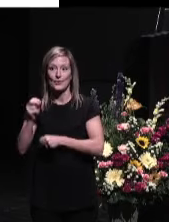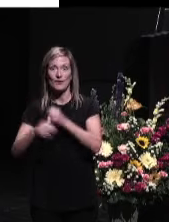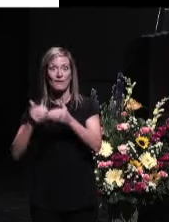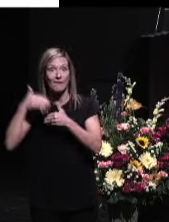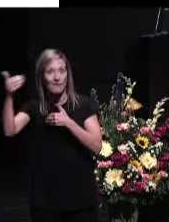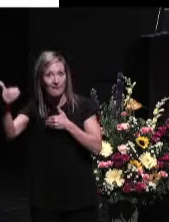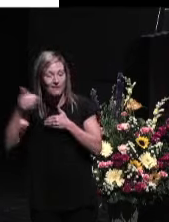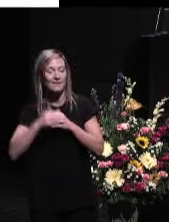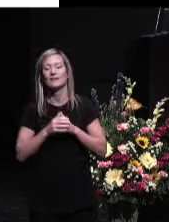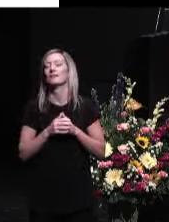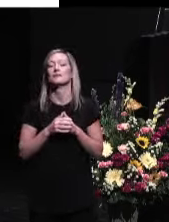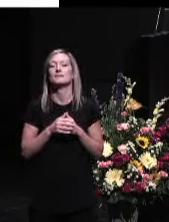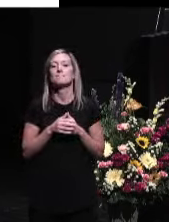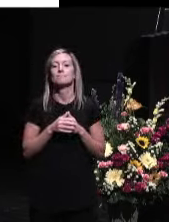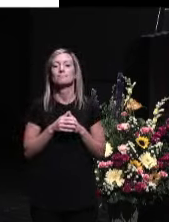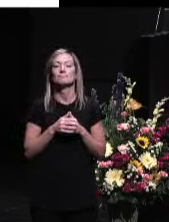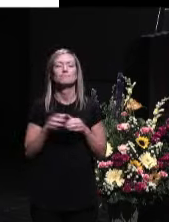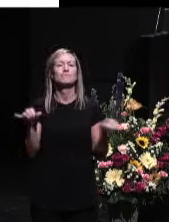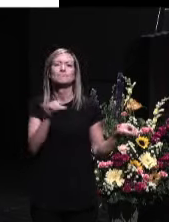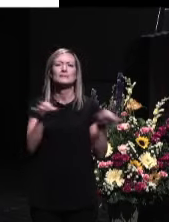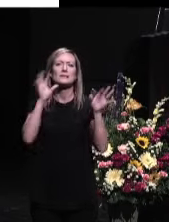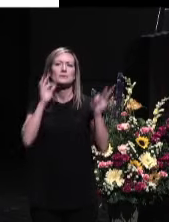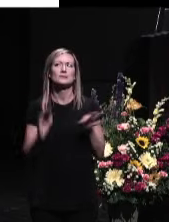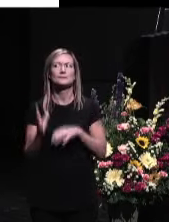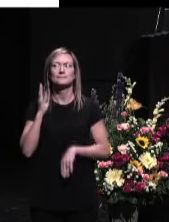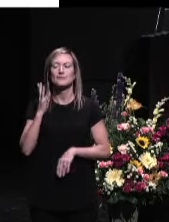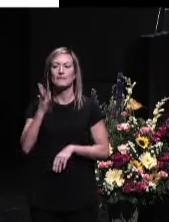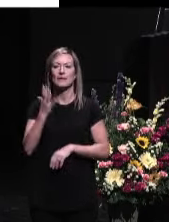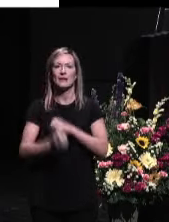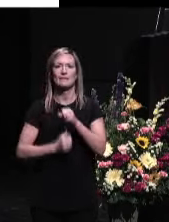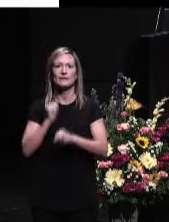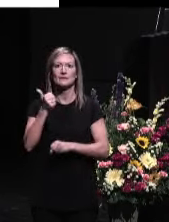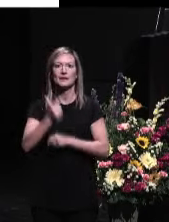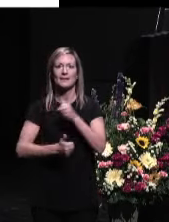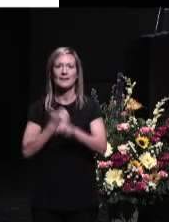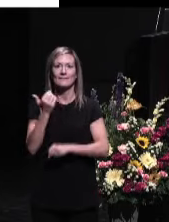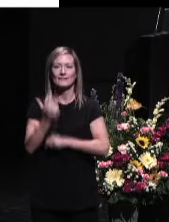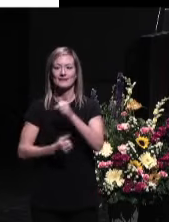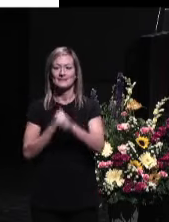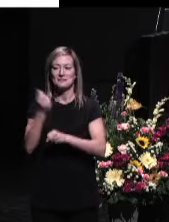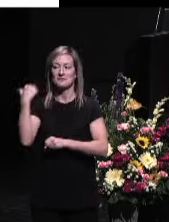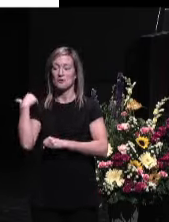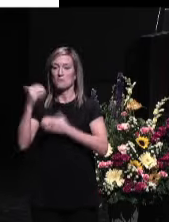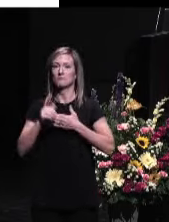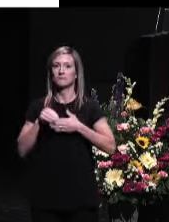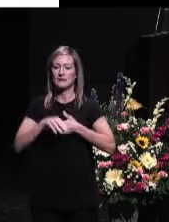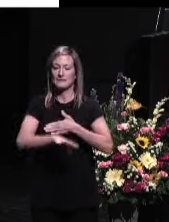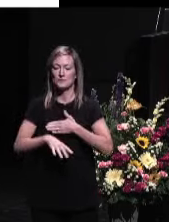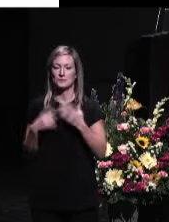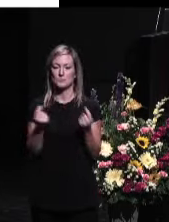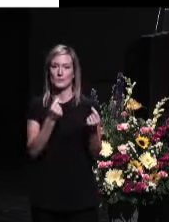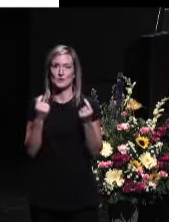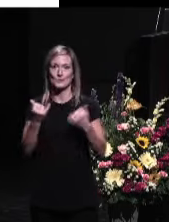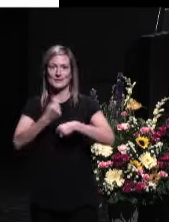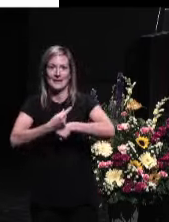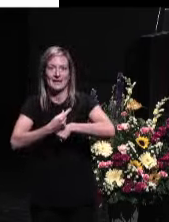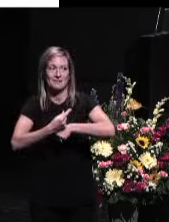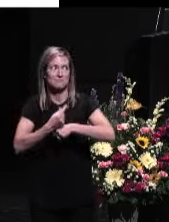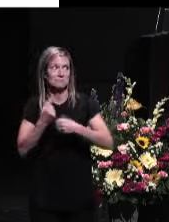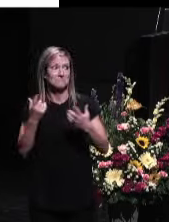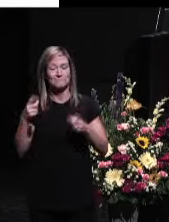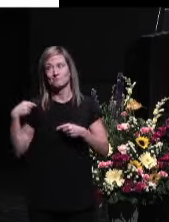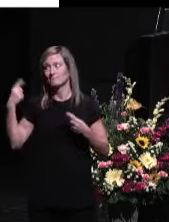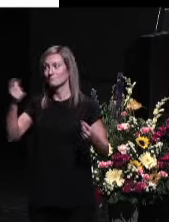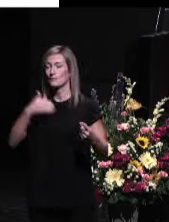didn't decide because of certain commitments that were made 5, 10, 15 years ago put us on a course that we are today. And we've had great luck. We've made